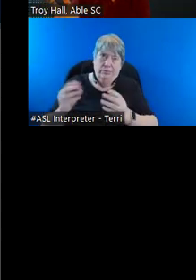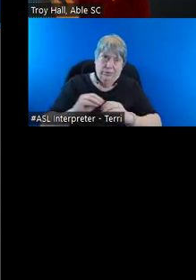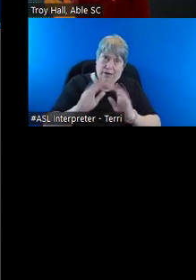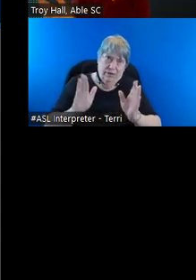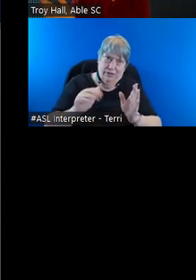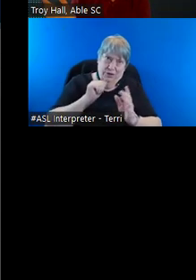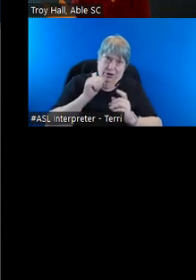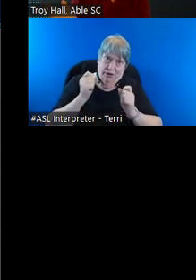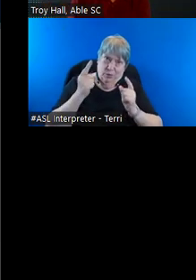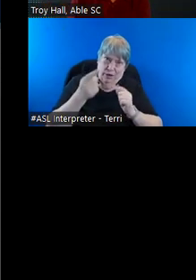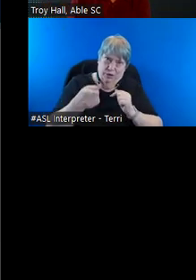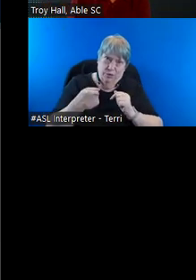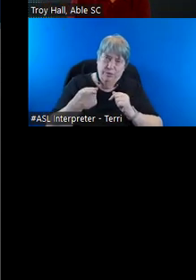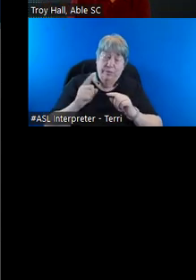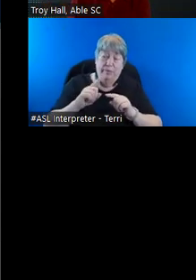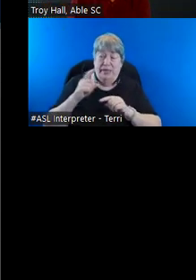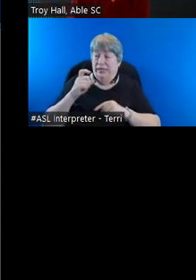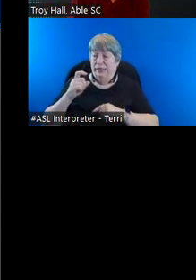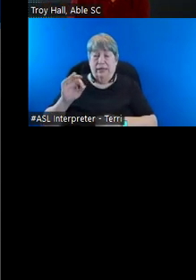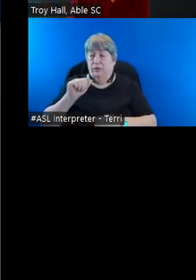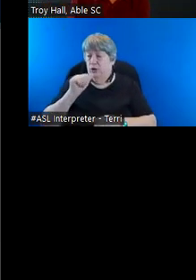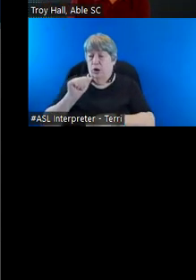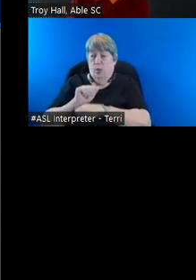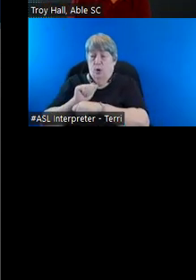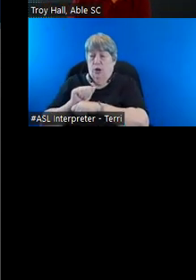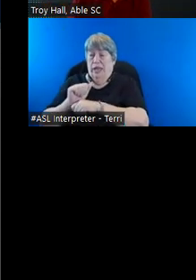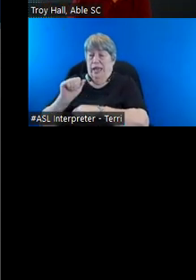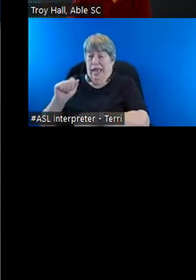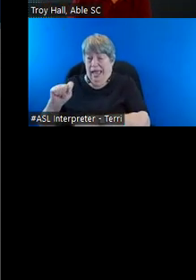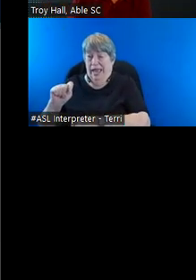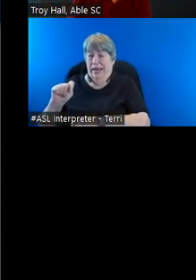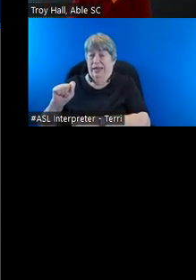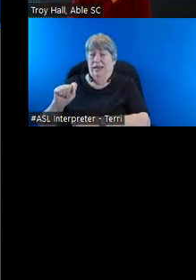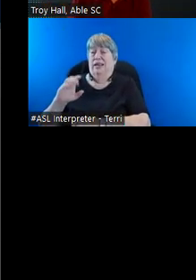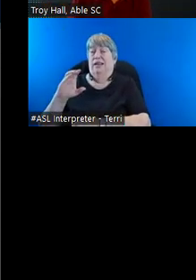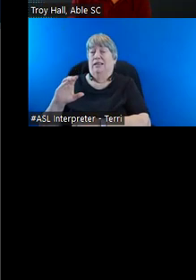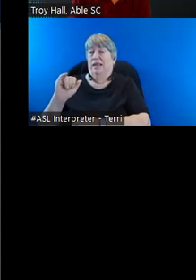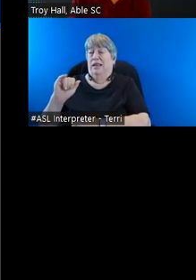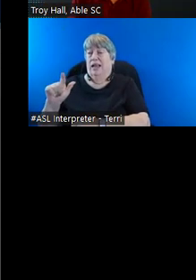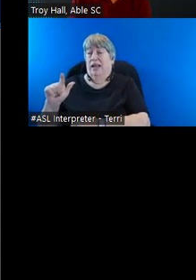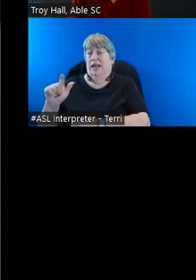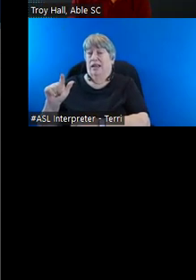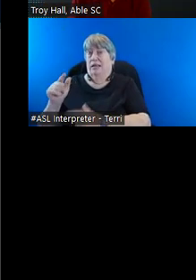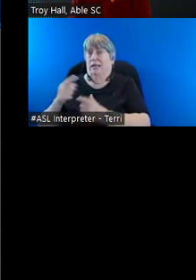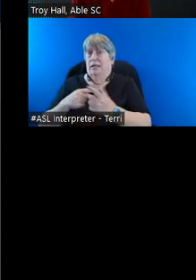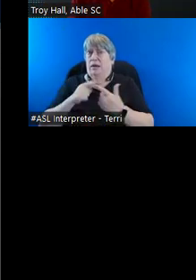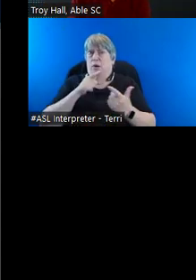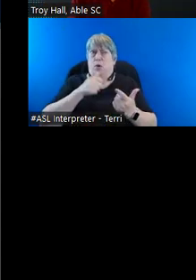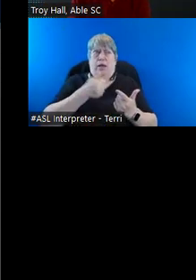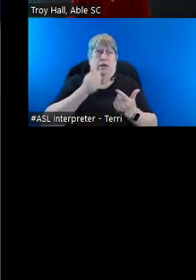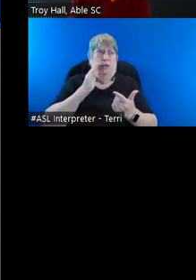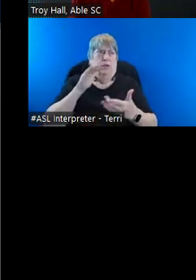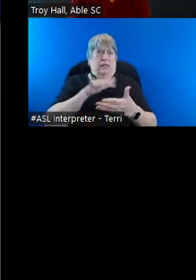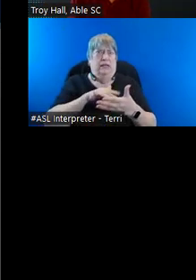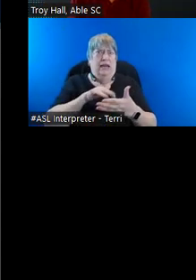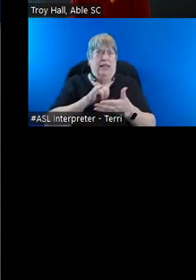because unless you're working at a center for independent living, there's not going to be a lot of disability-led studies or services. So we know that